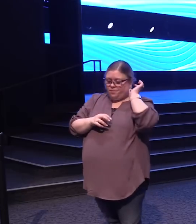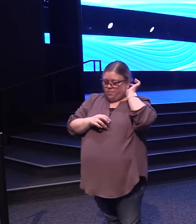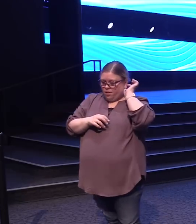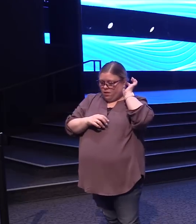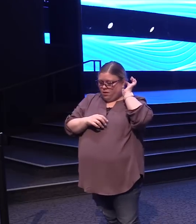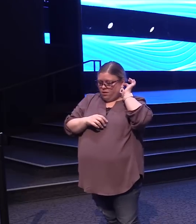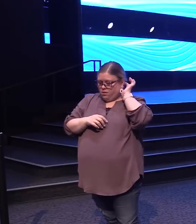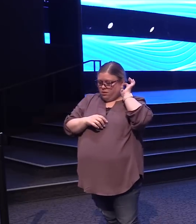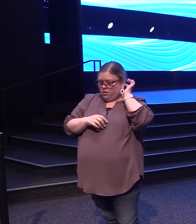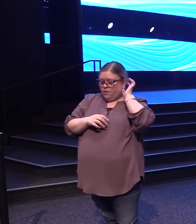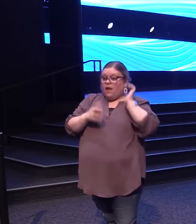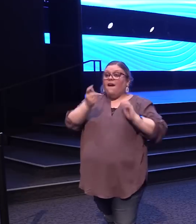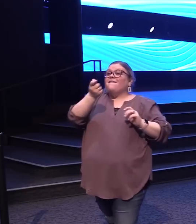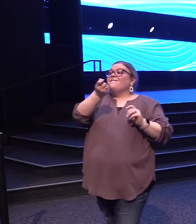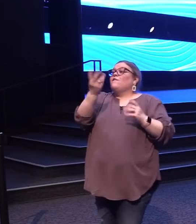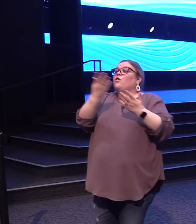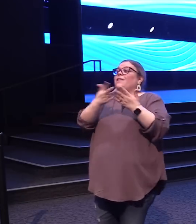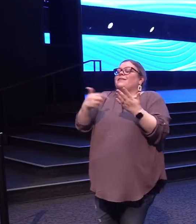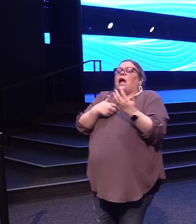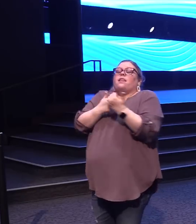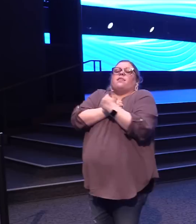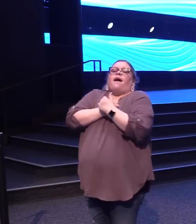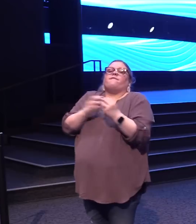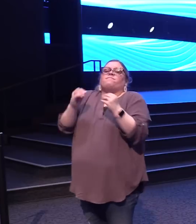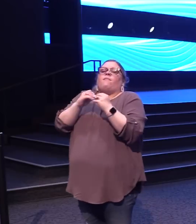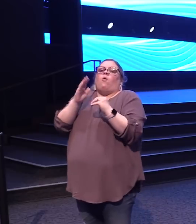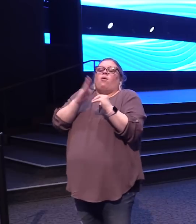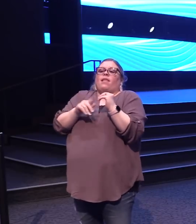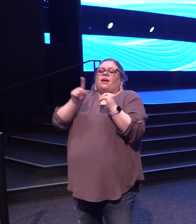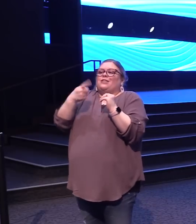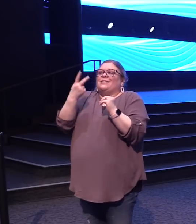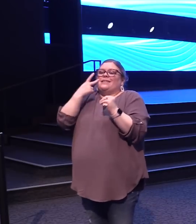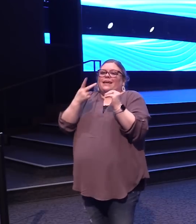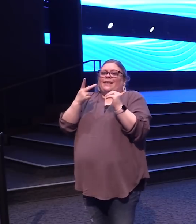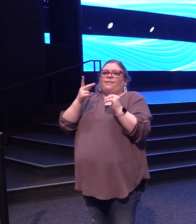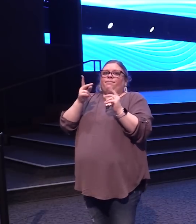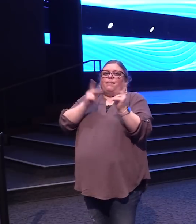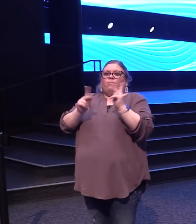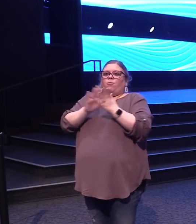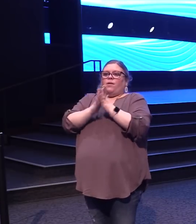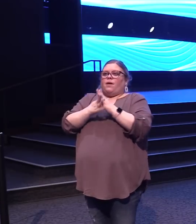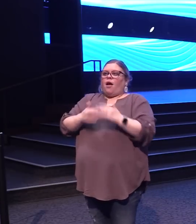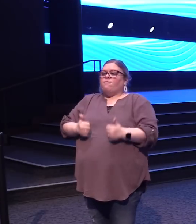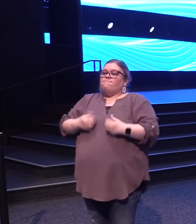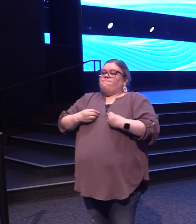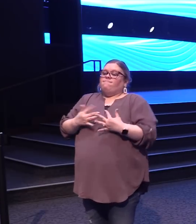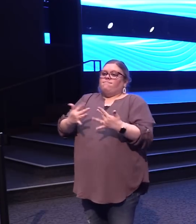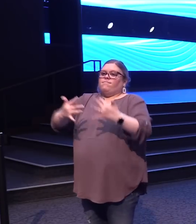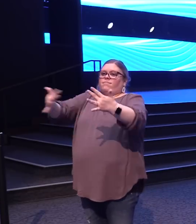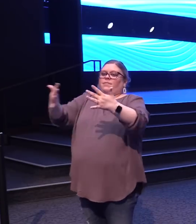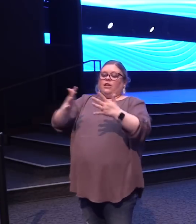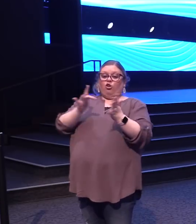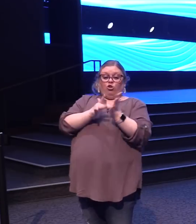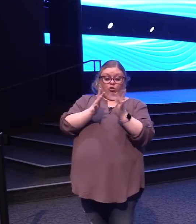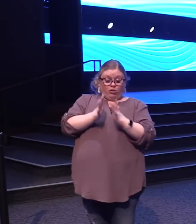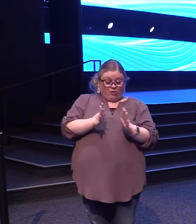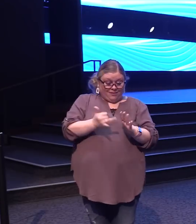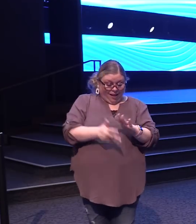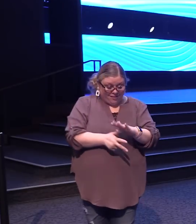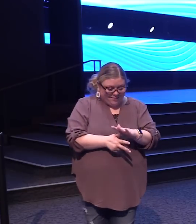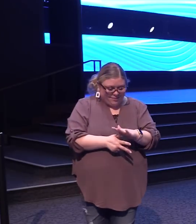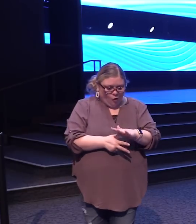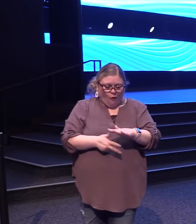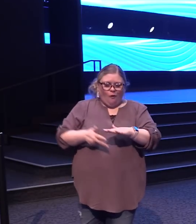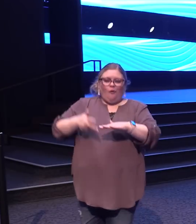There are a few things I love more than seeing visible temples come alive, Christian submarines coming to